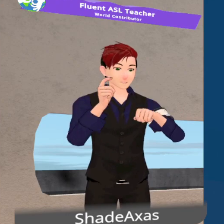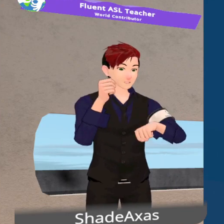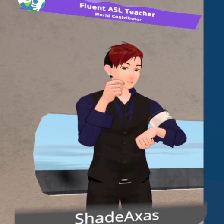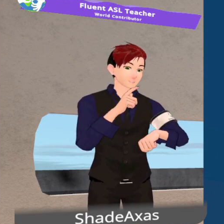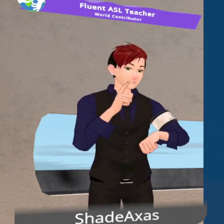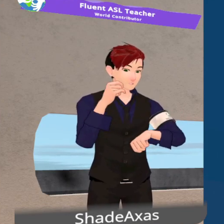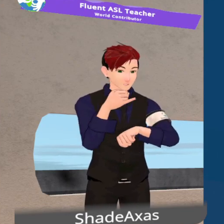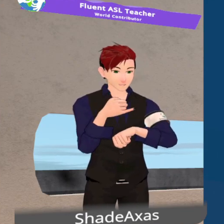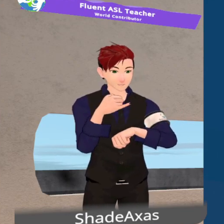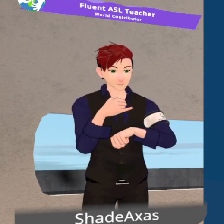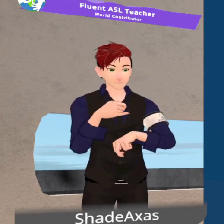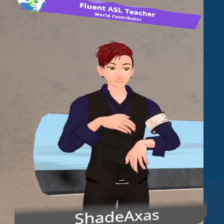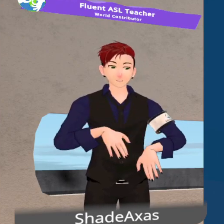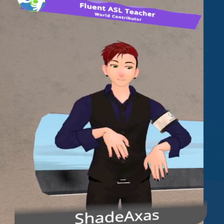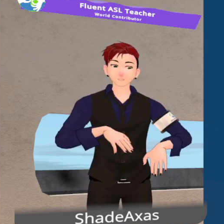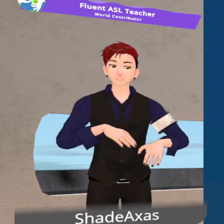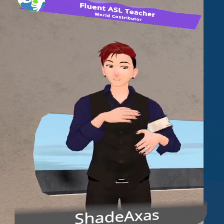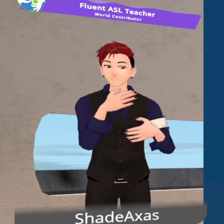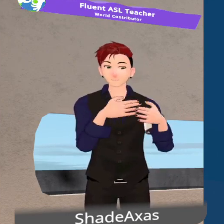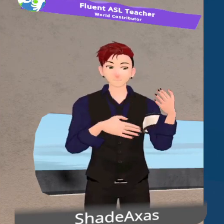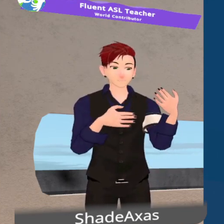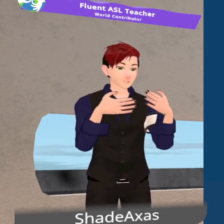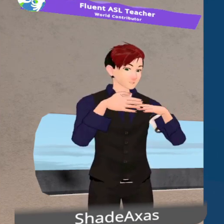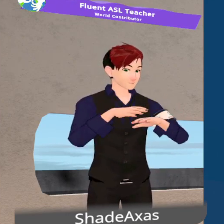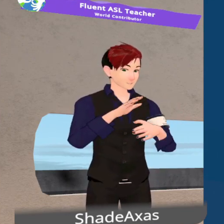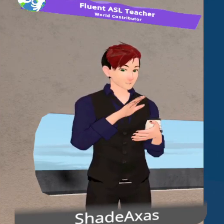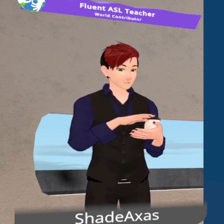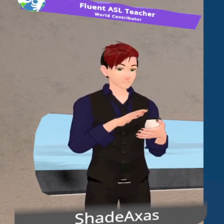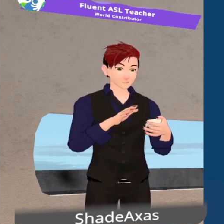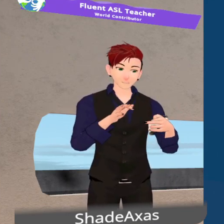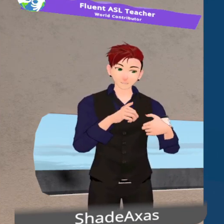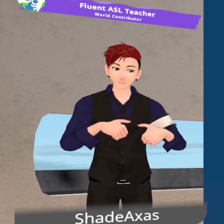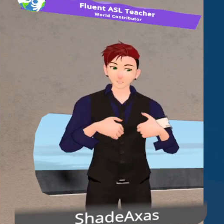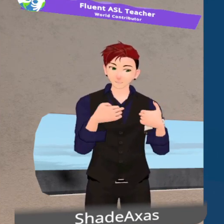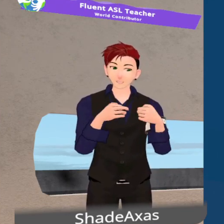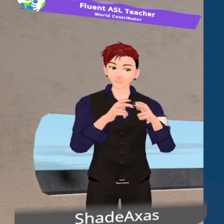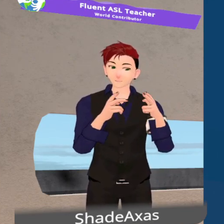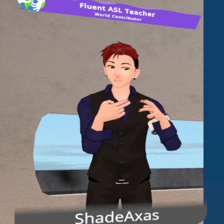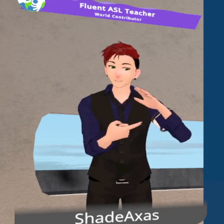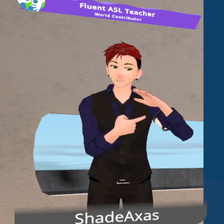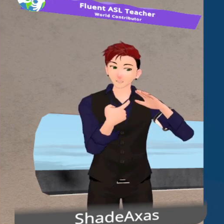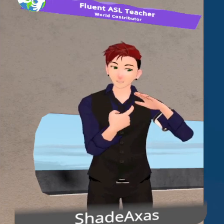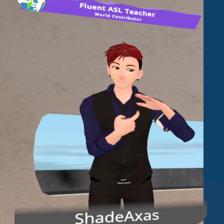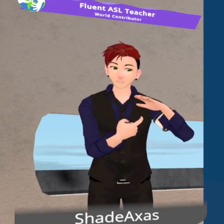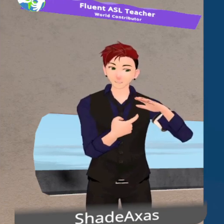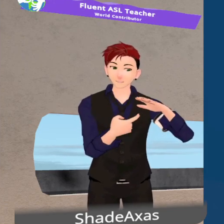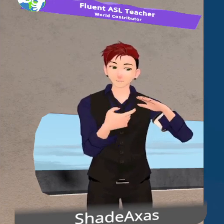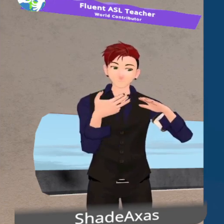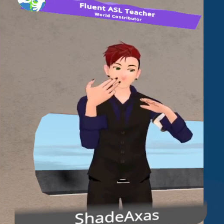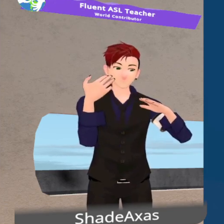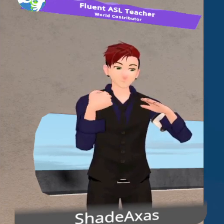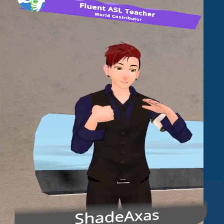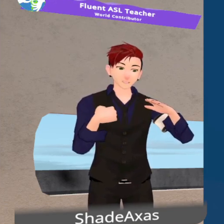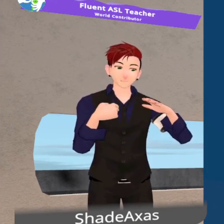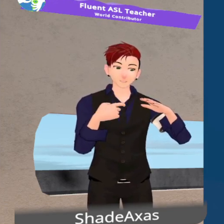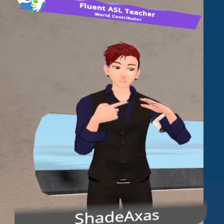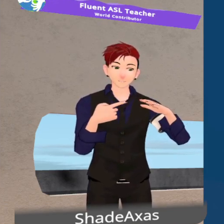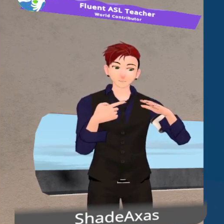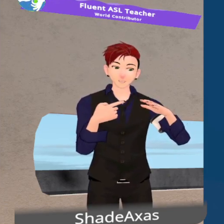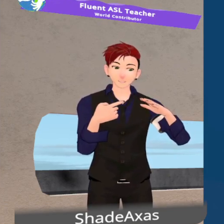Some have gone to deaf residential schools. Some have been in mainstream schools their whole life and been very isolated